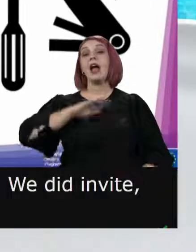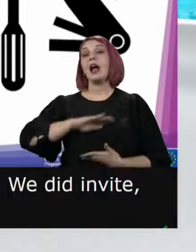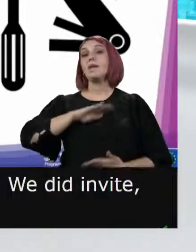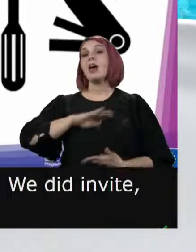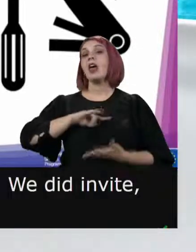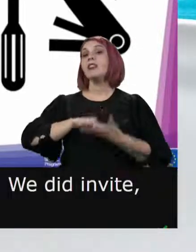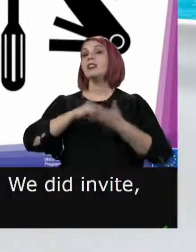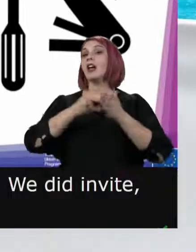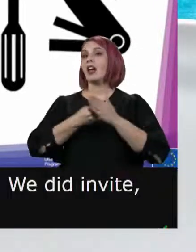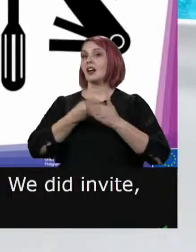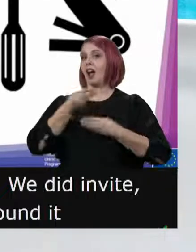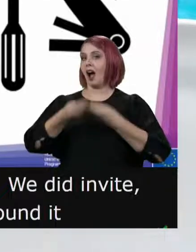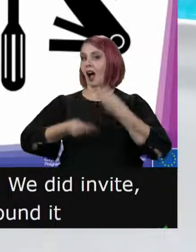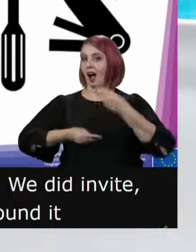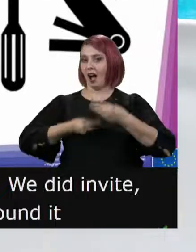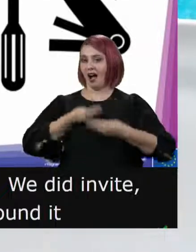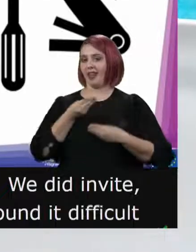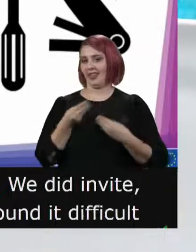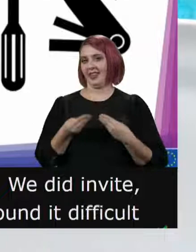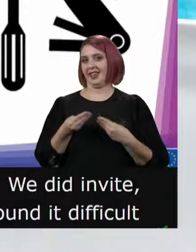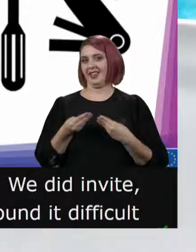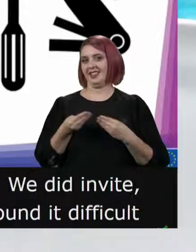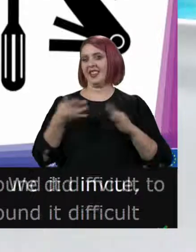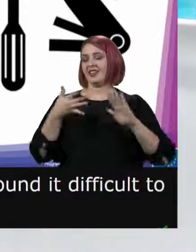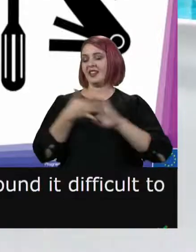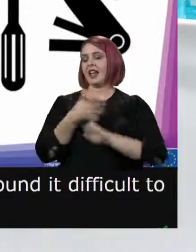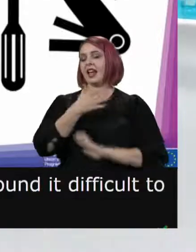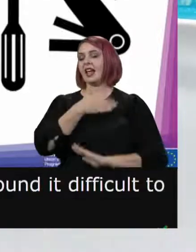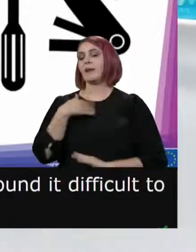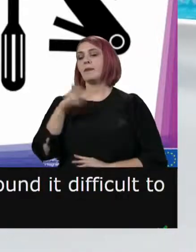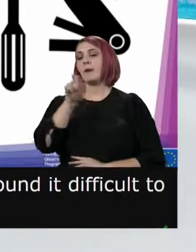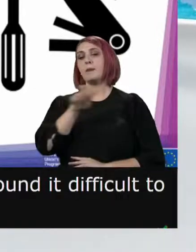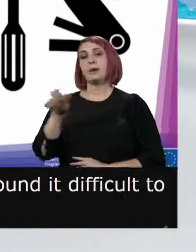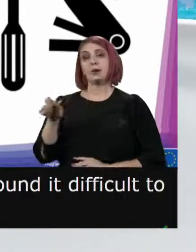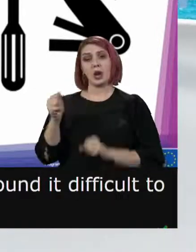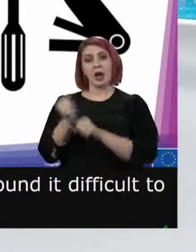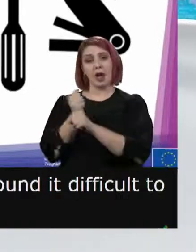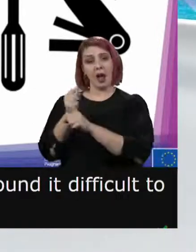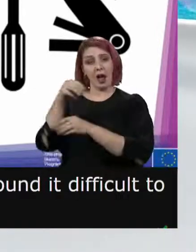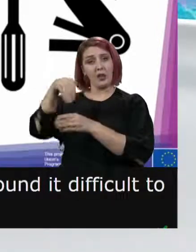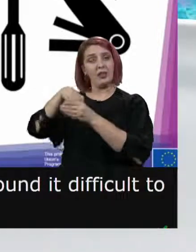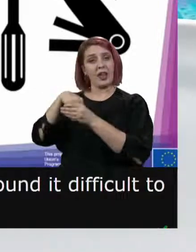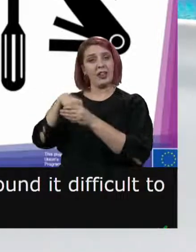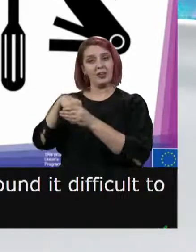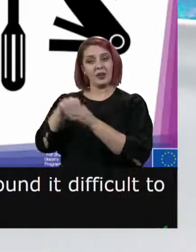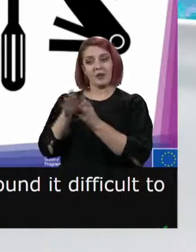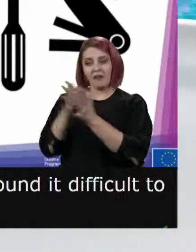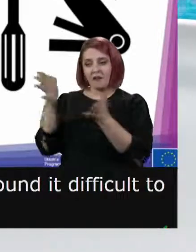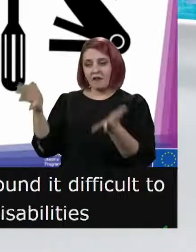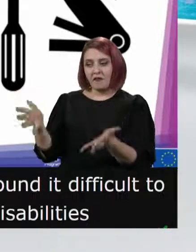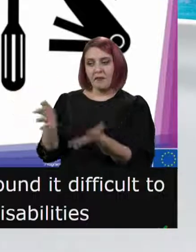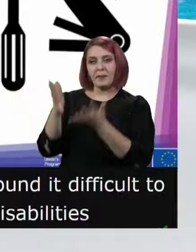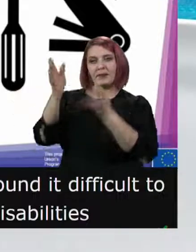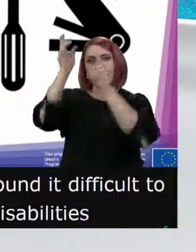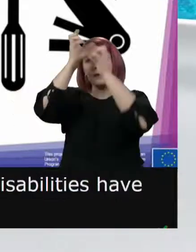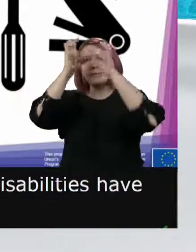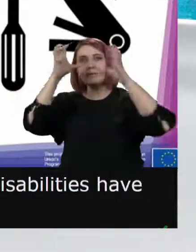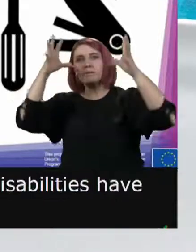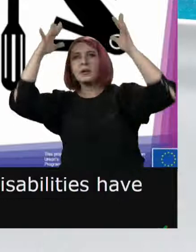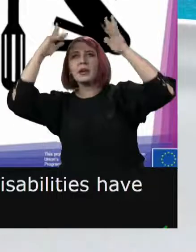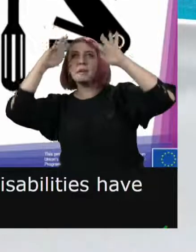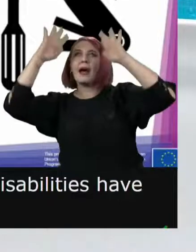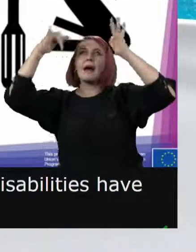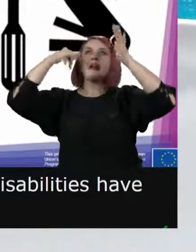dream, to think in the longer term. People with disabilities have faced so many barriers to travel